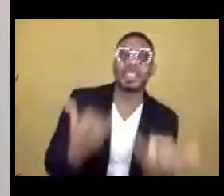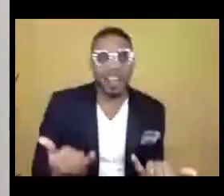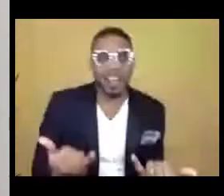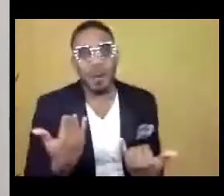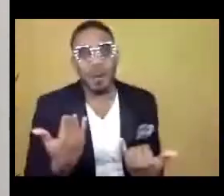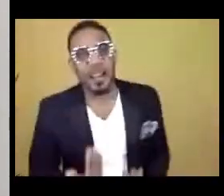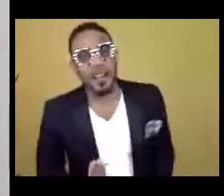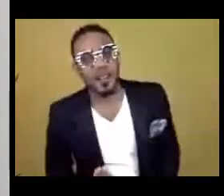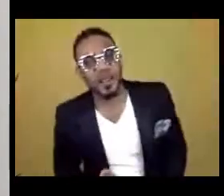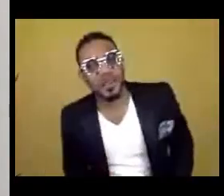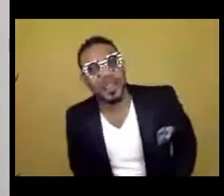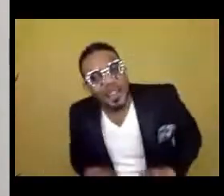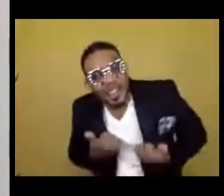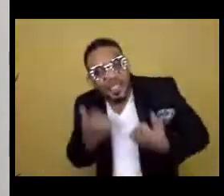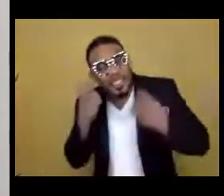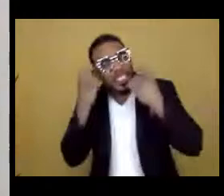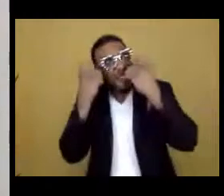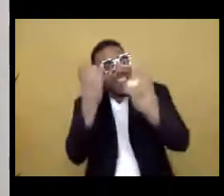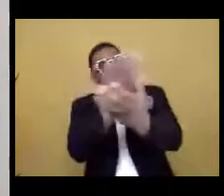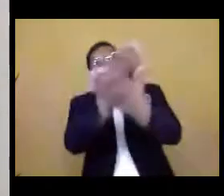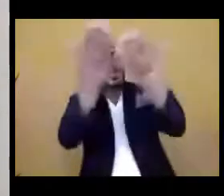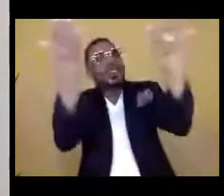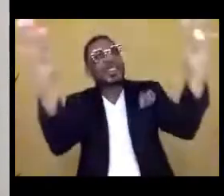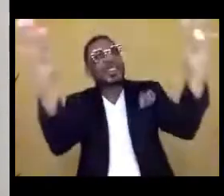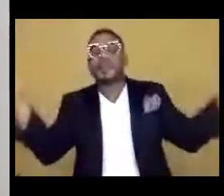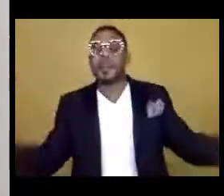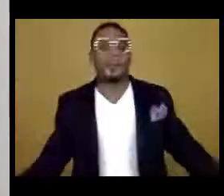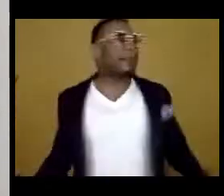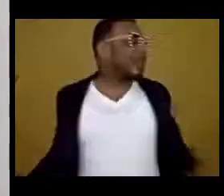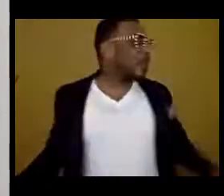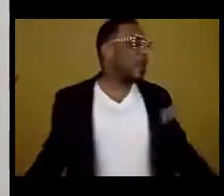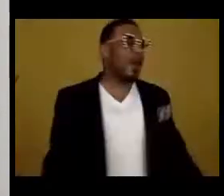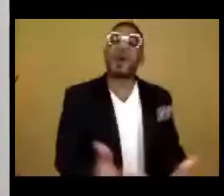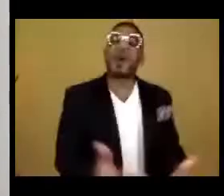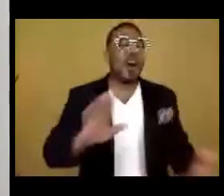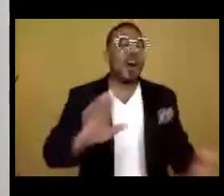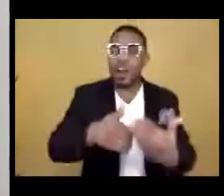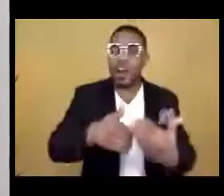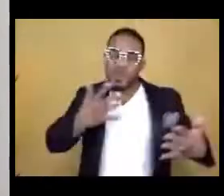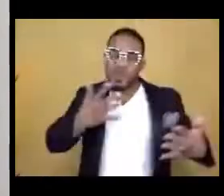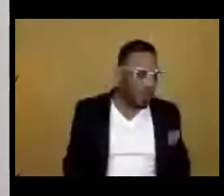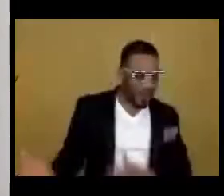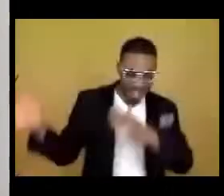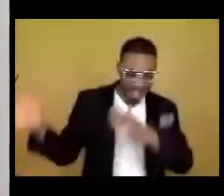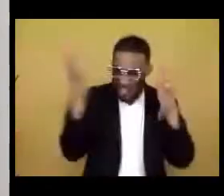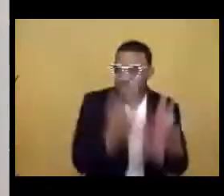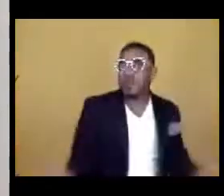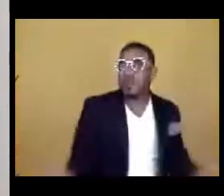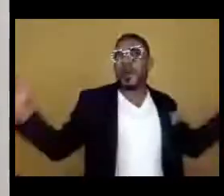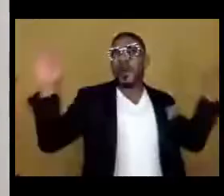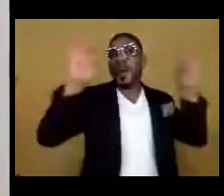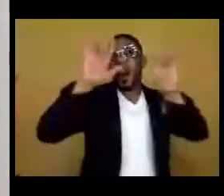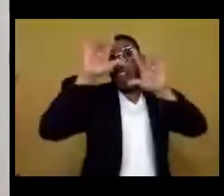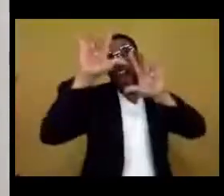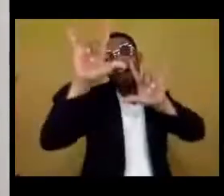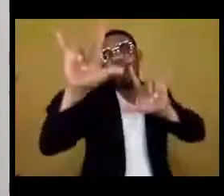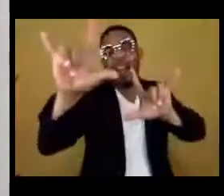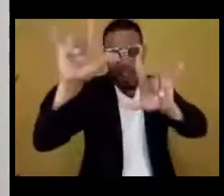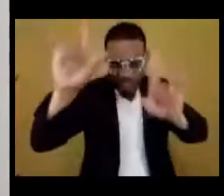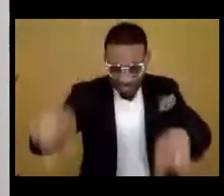I'm giving back to him all the praise he's worthy of. I've